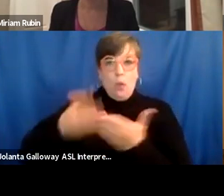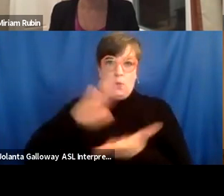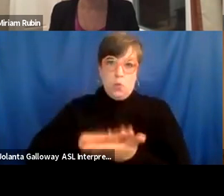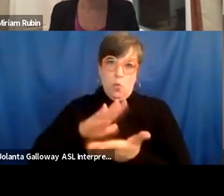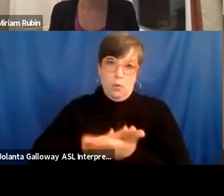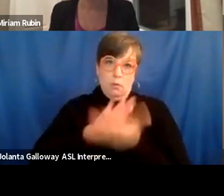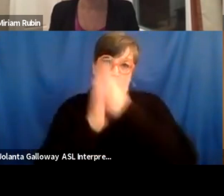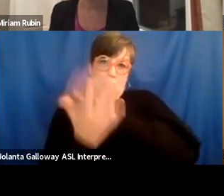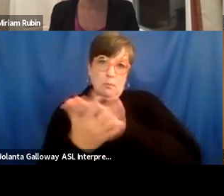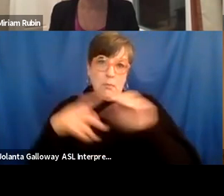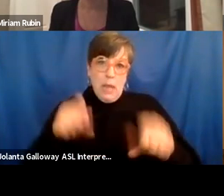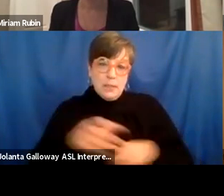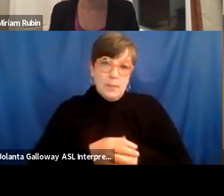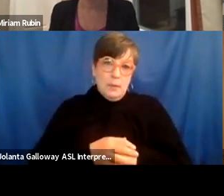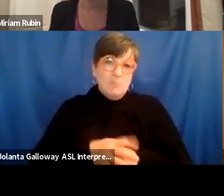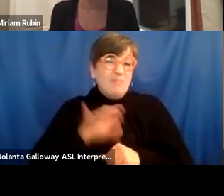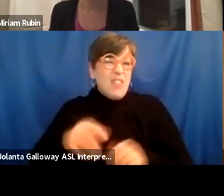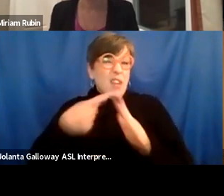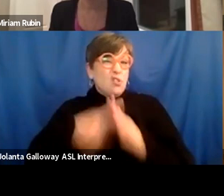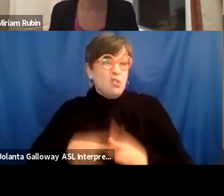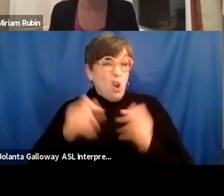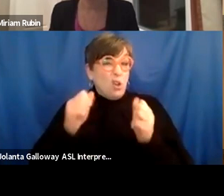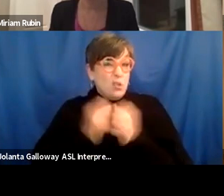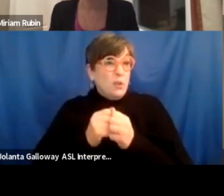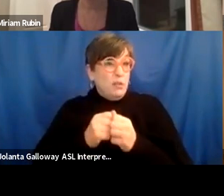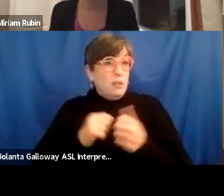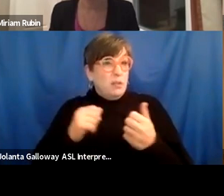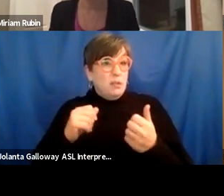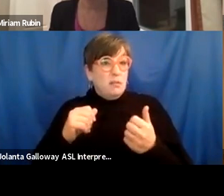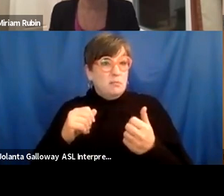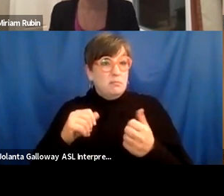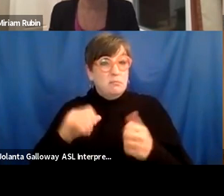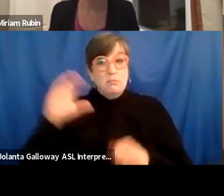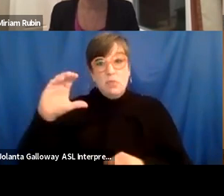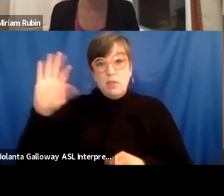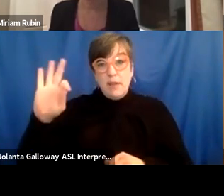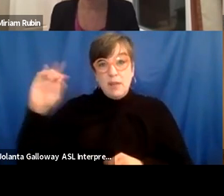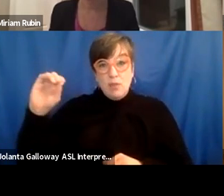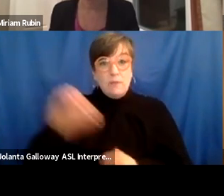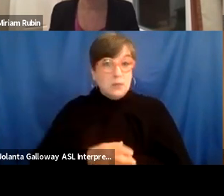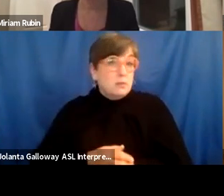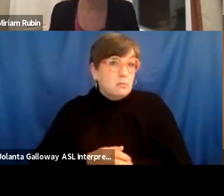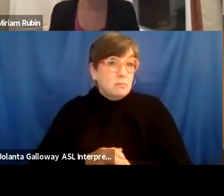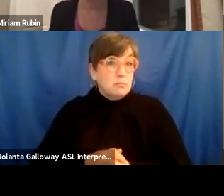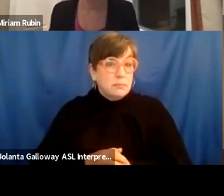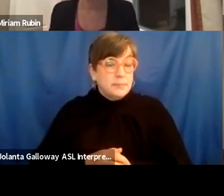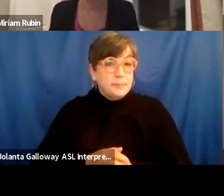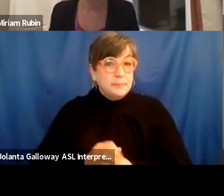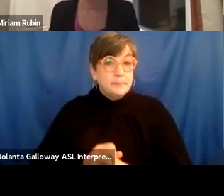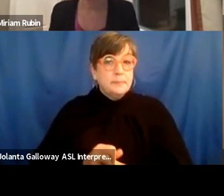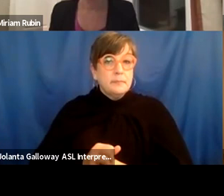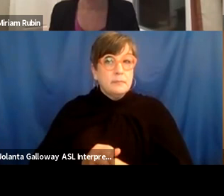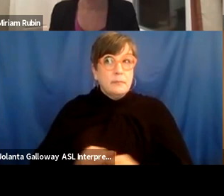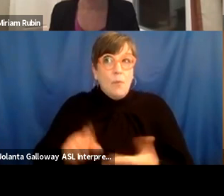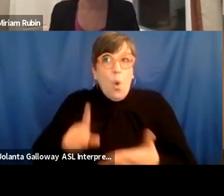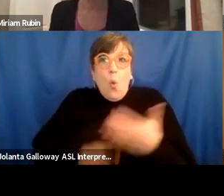And so I do think it starts with, from the chief financial officer perspective, what is our